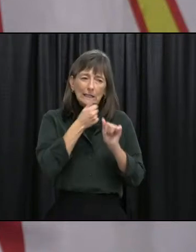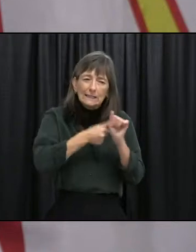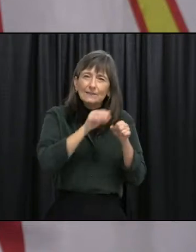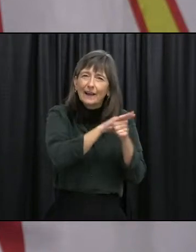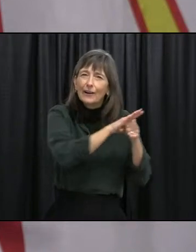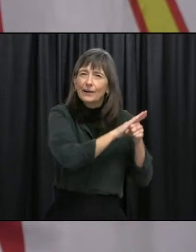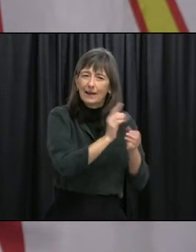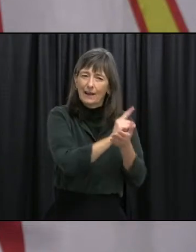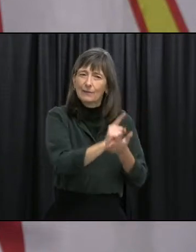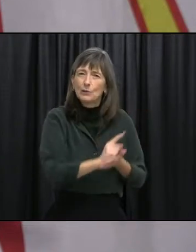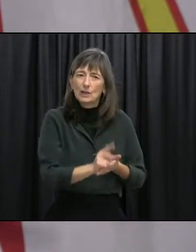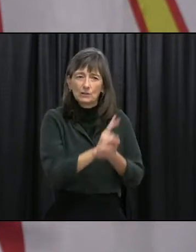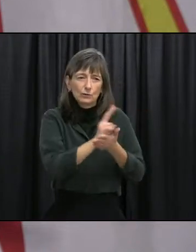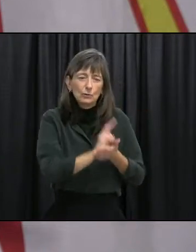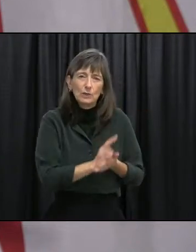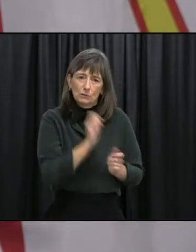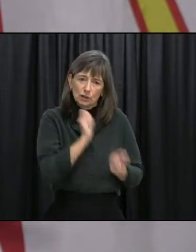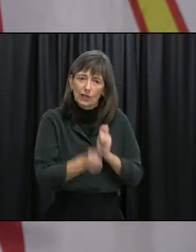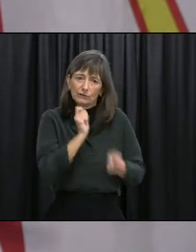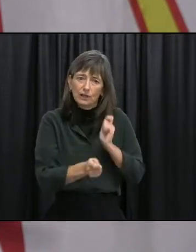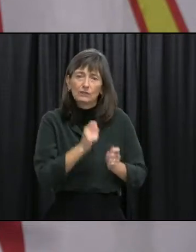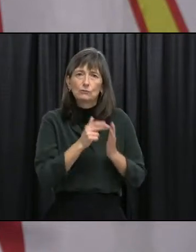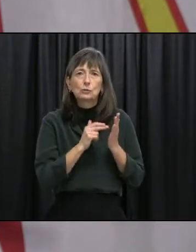every week, every 2 weeks.